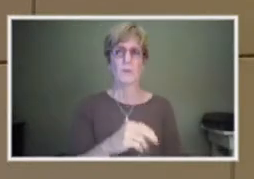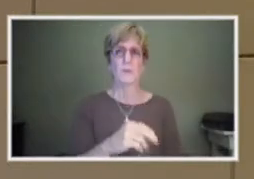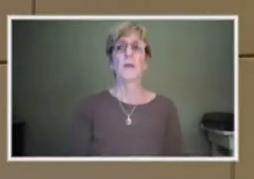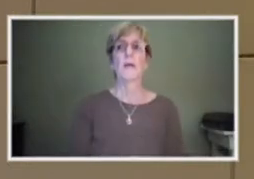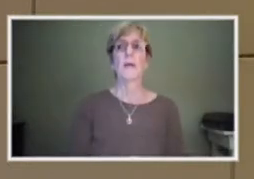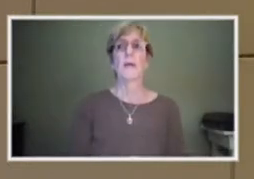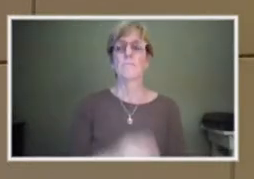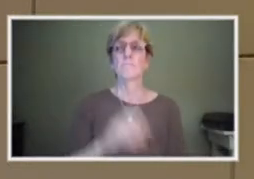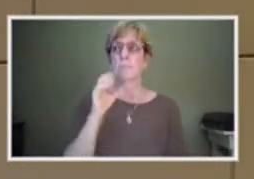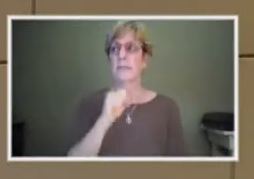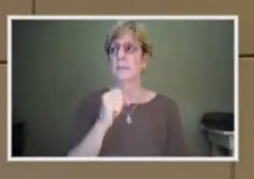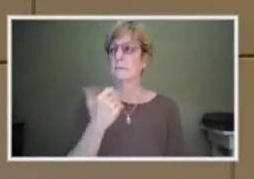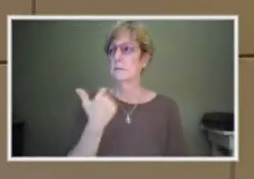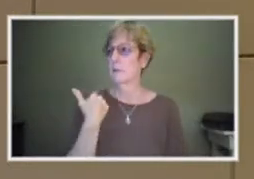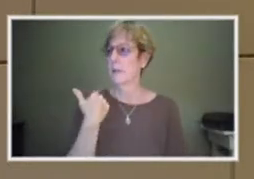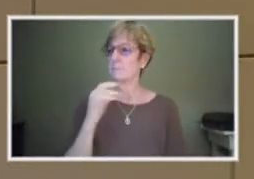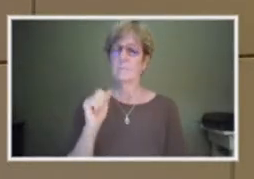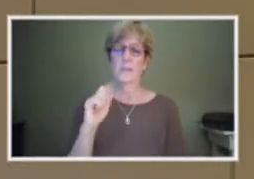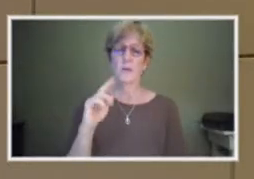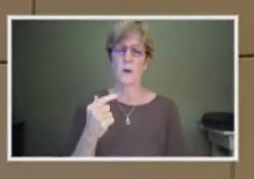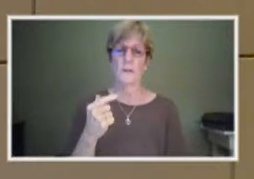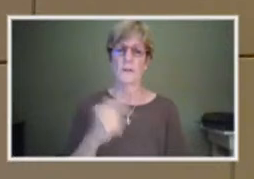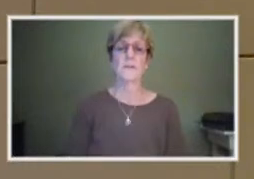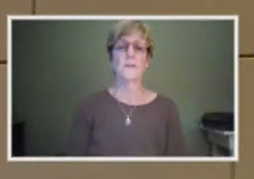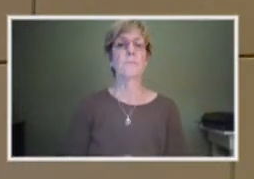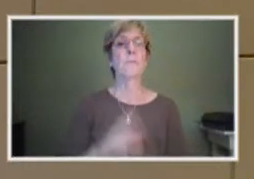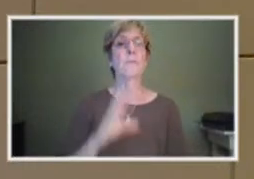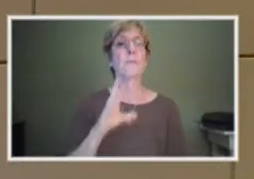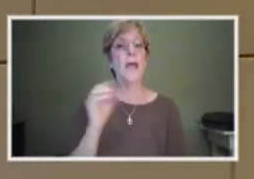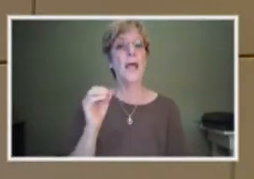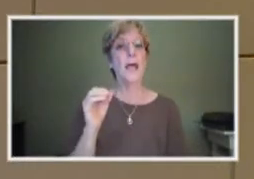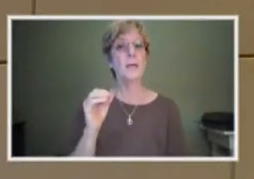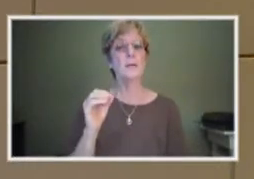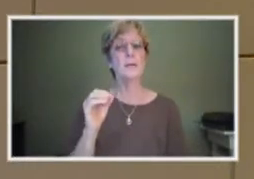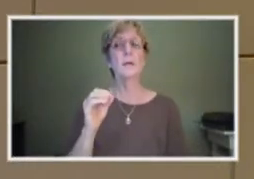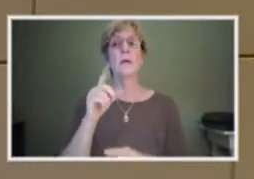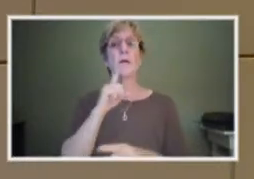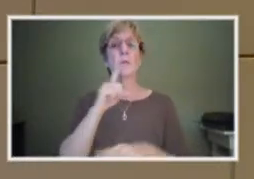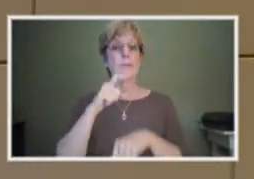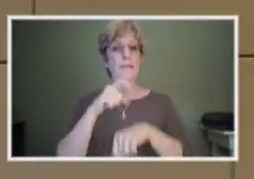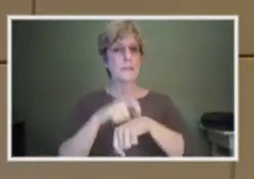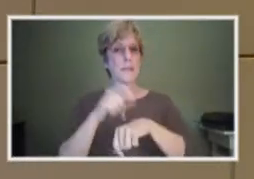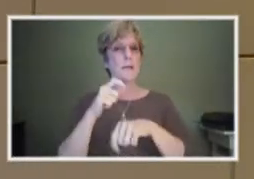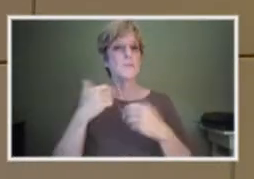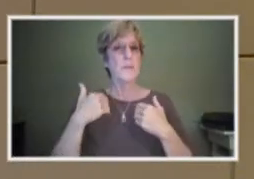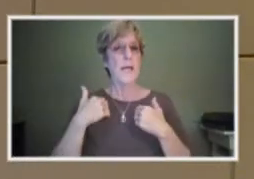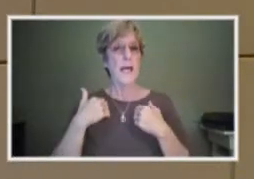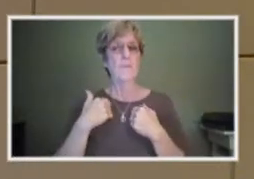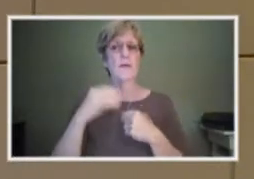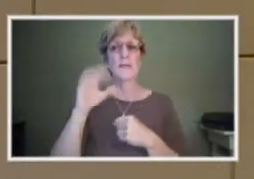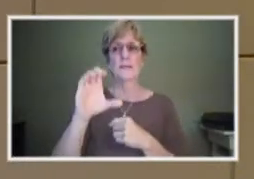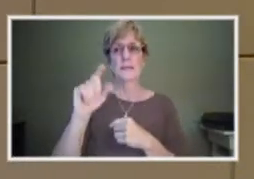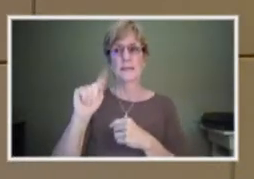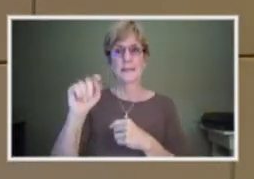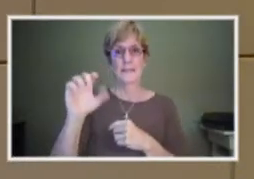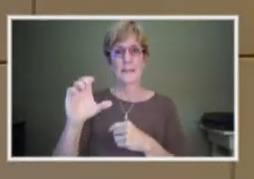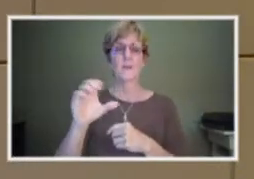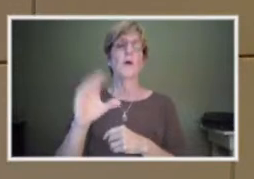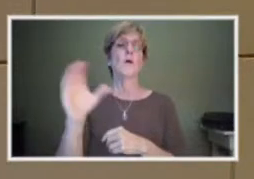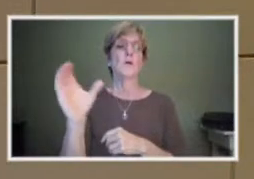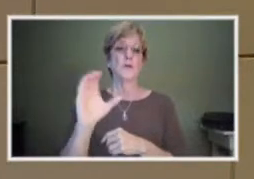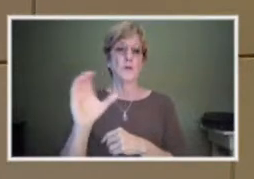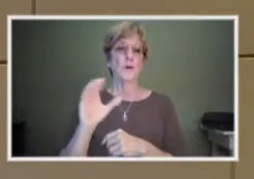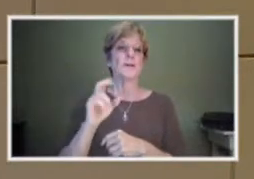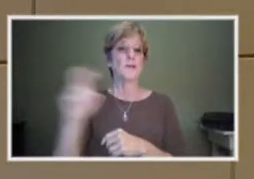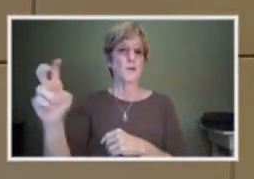guess, back in August, as well as it would be time to have a CTC, the Charlotte Transportation Center